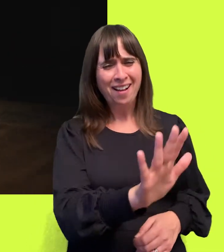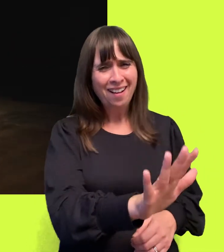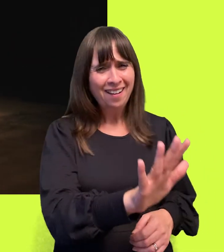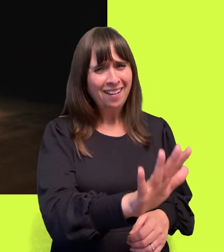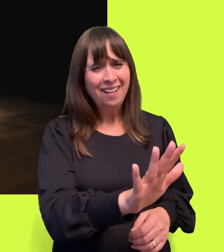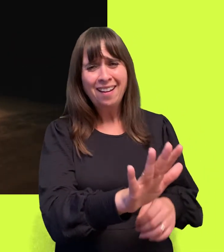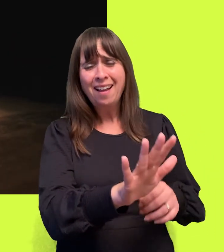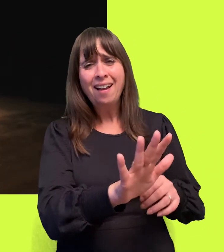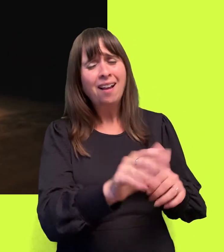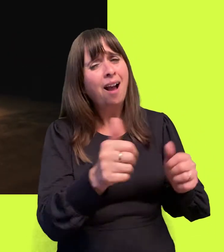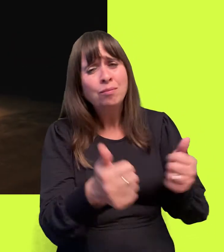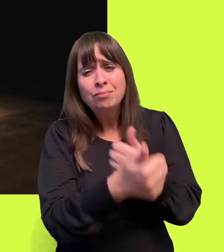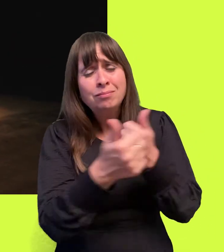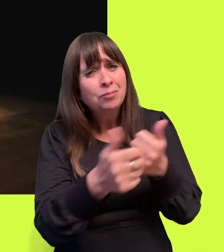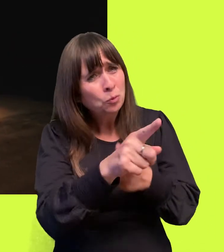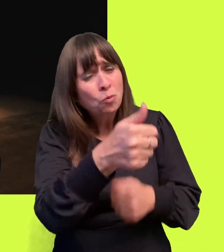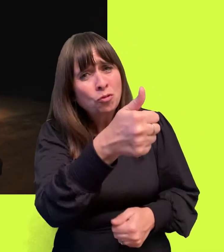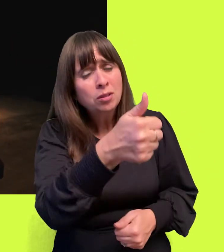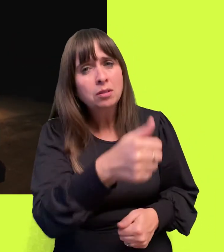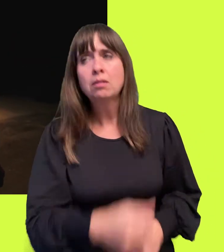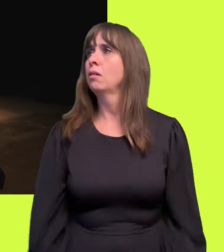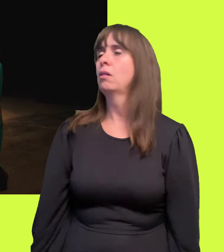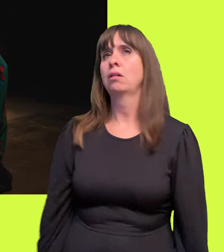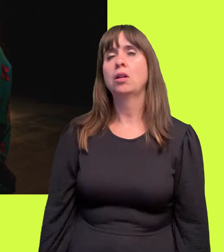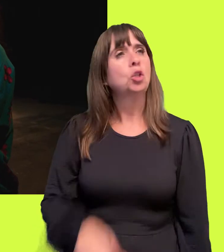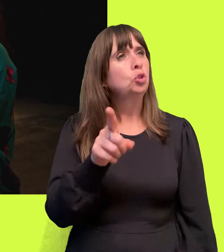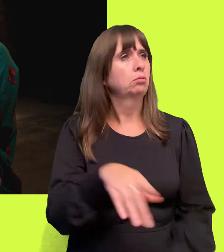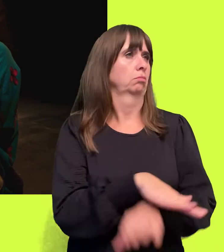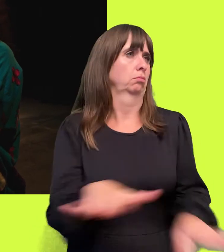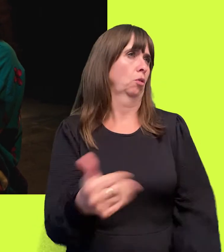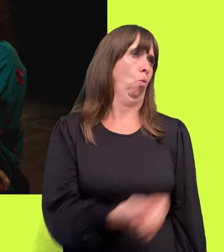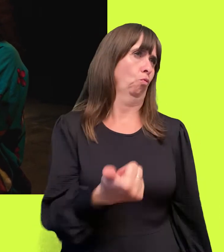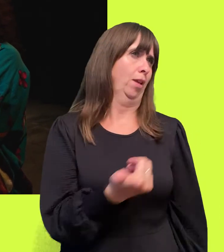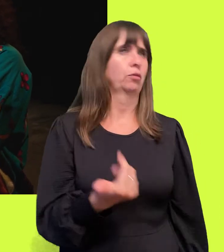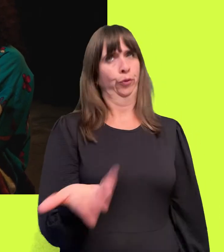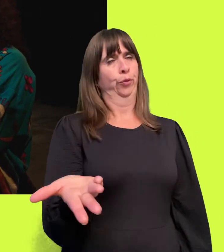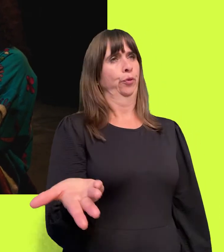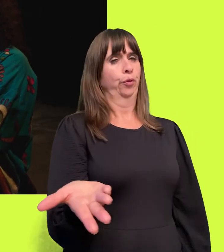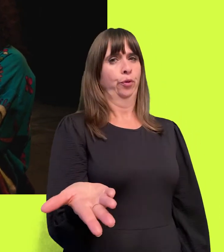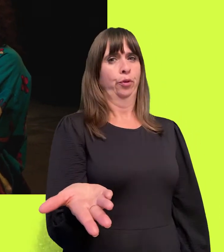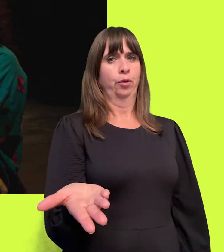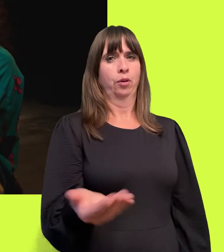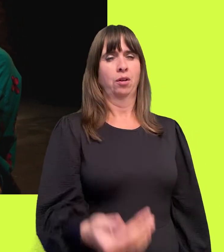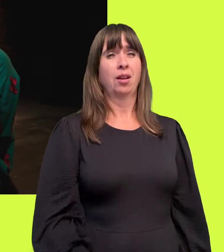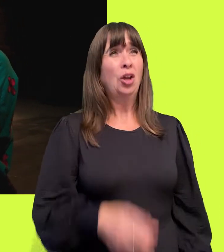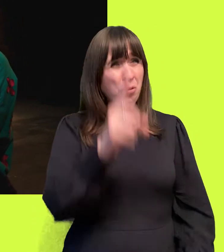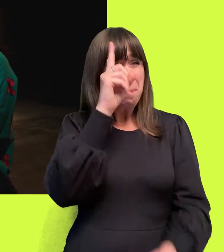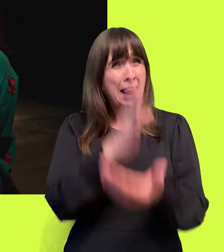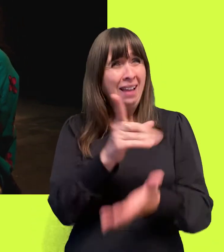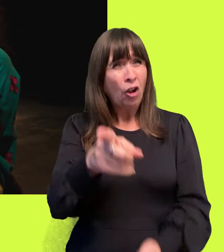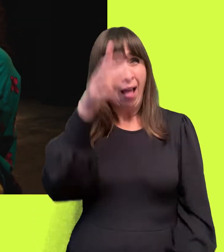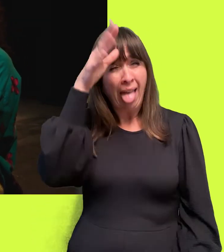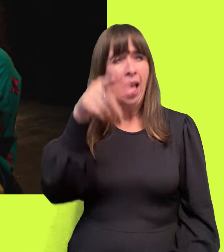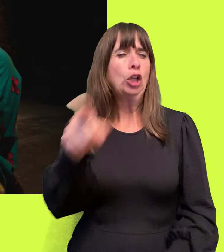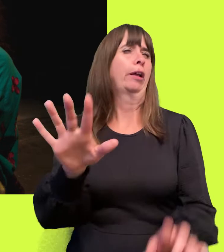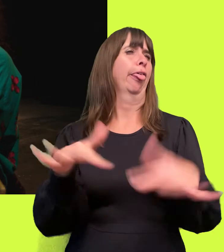Man okay? Huh? Teen okay? No, Rory. I mean, she's obviously not okay. Seriously? You're not falling for this? Come on, this is just her way of